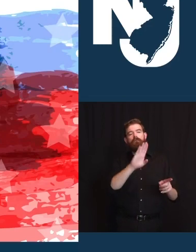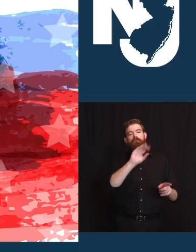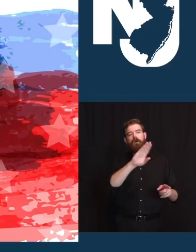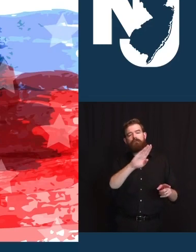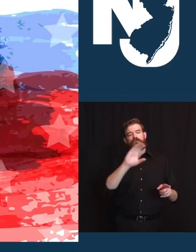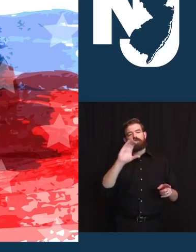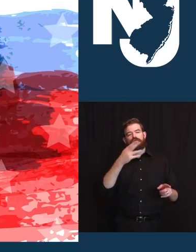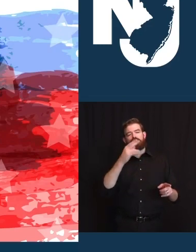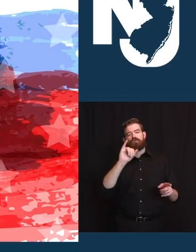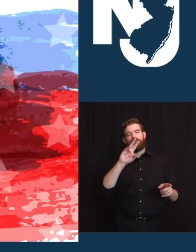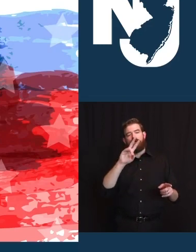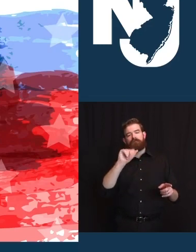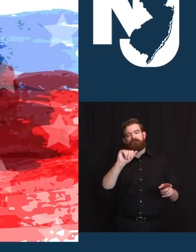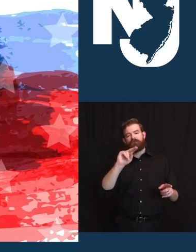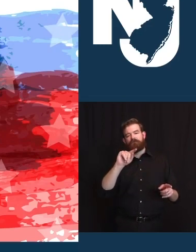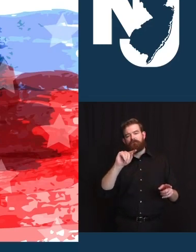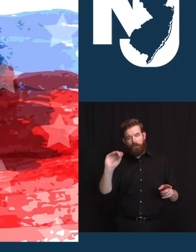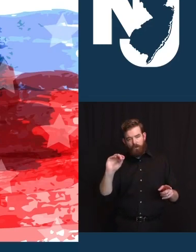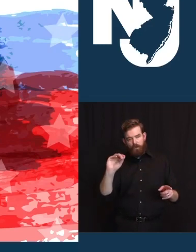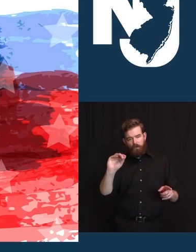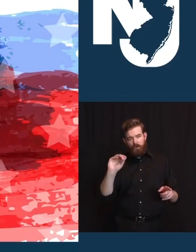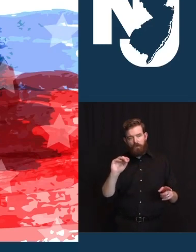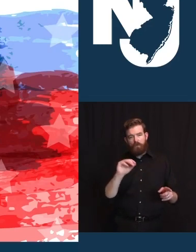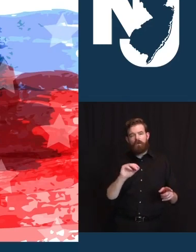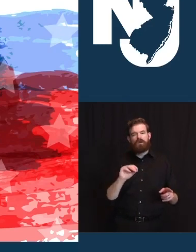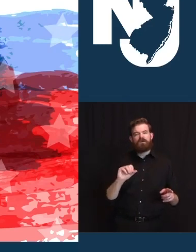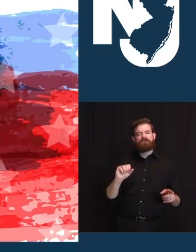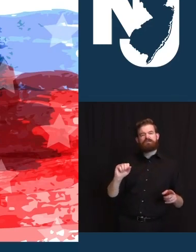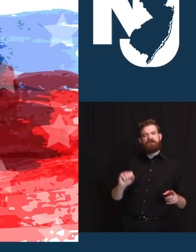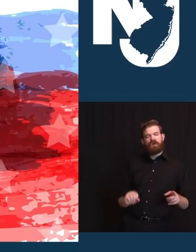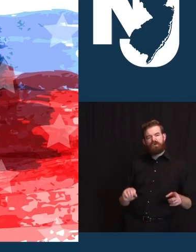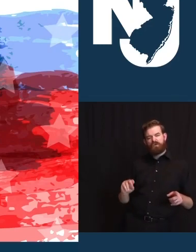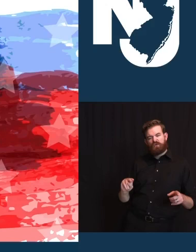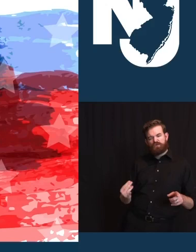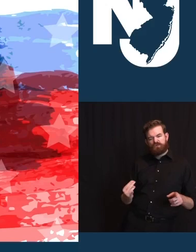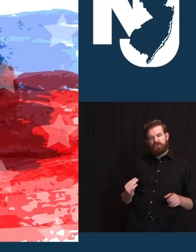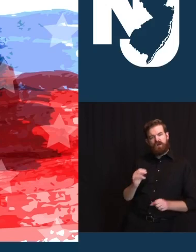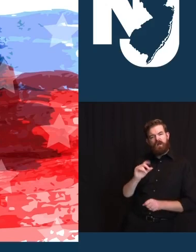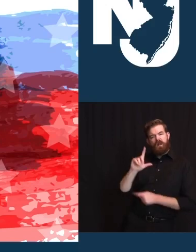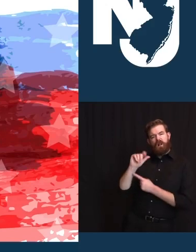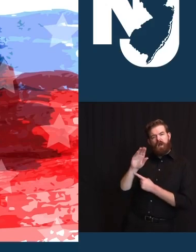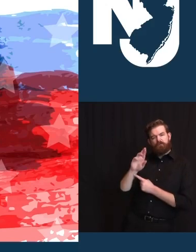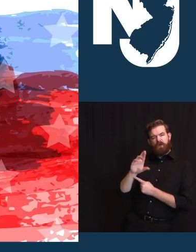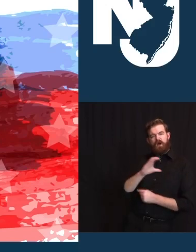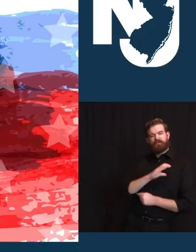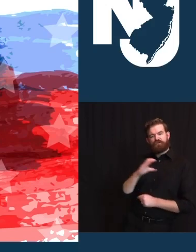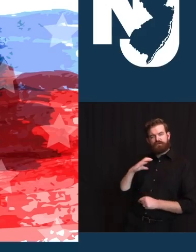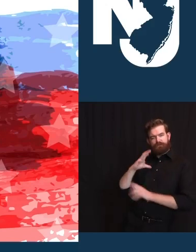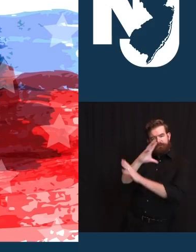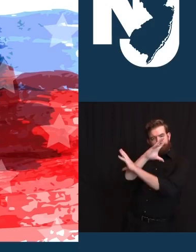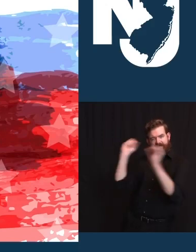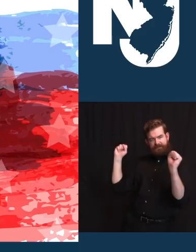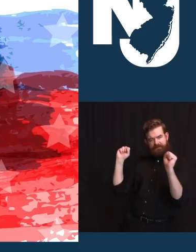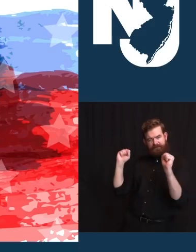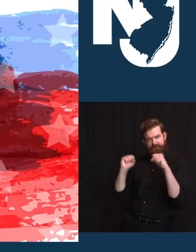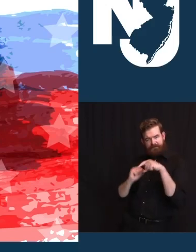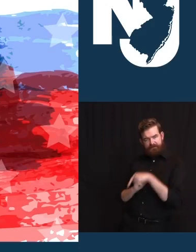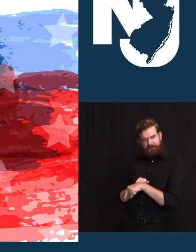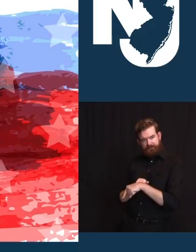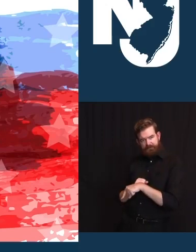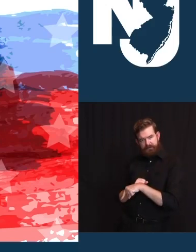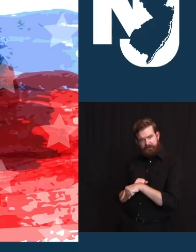and they had their ceremony this morning. I would normally have been there with them, as I've been there for many of the past several with Bob